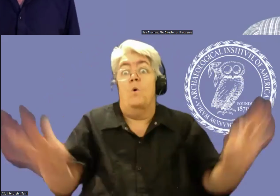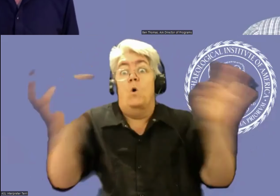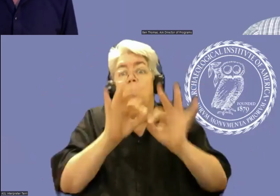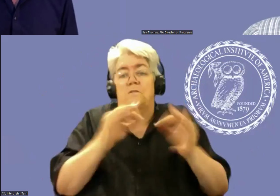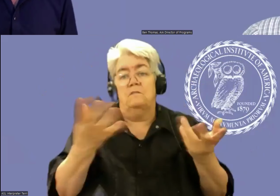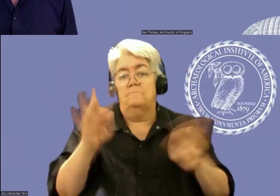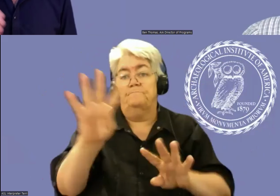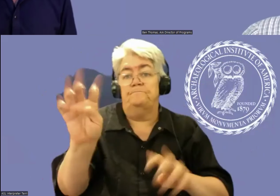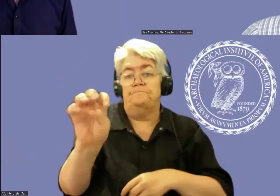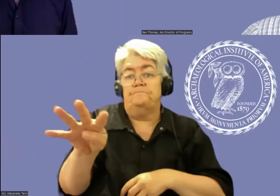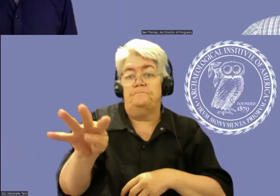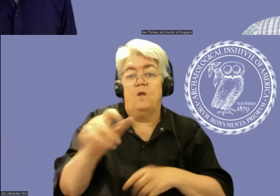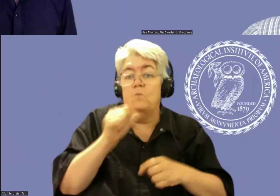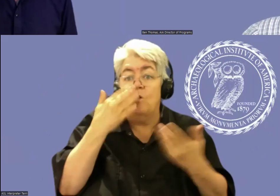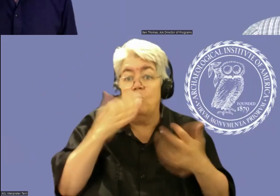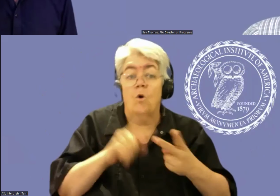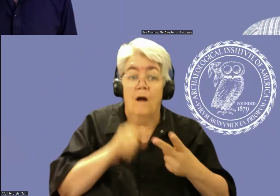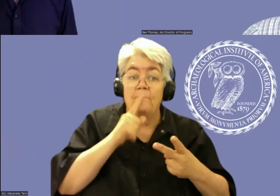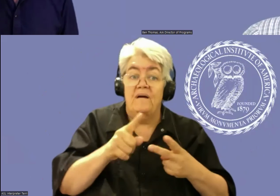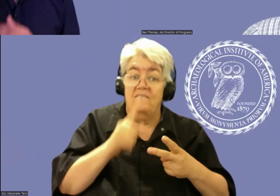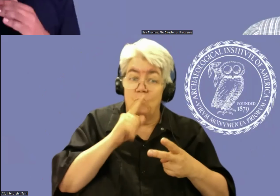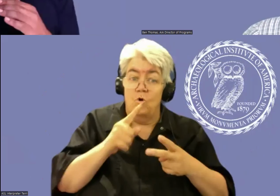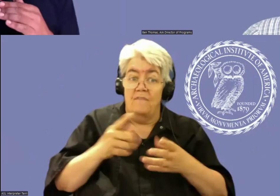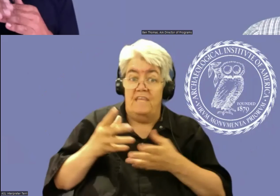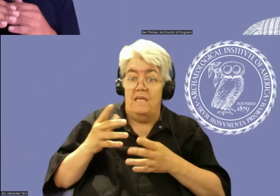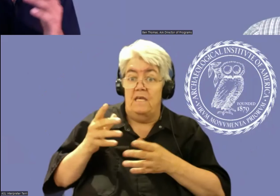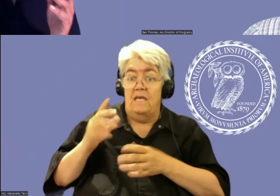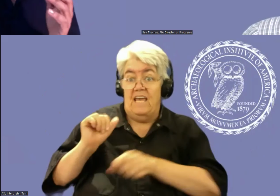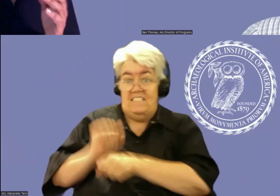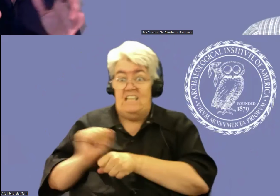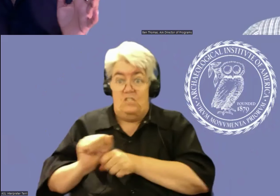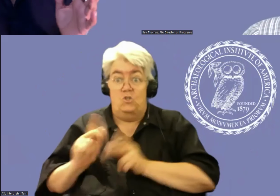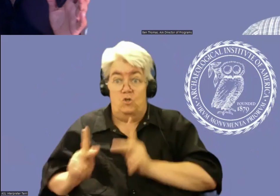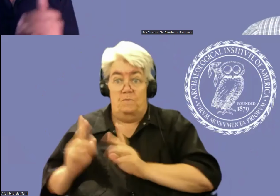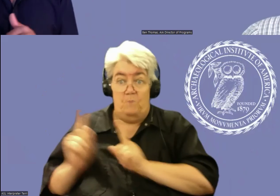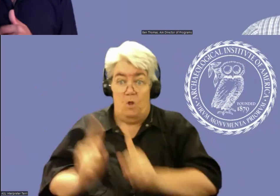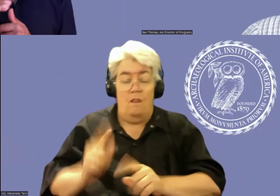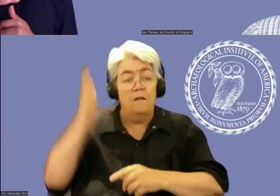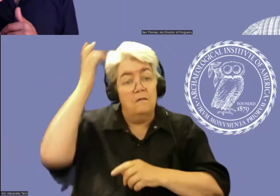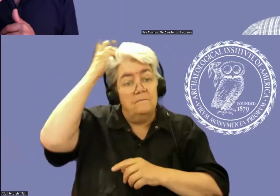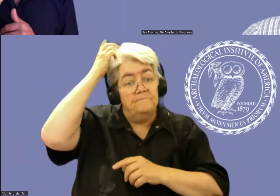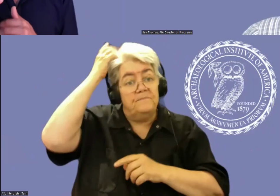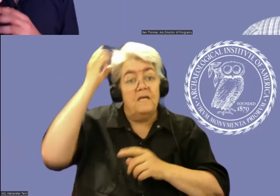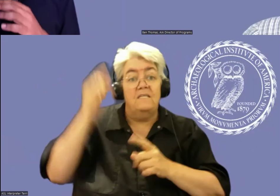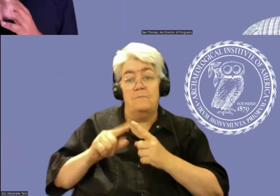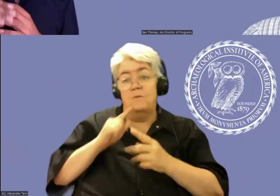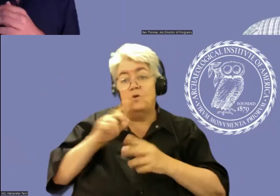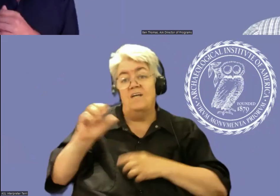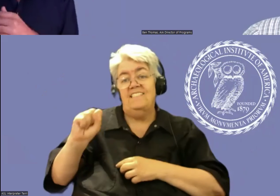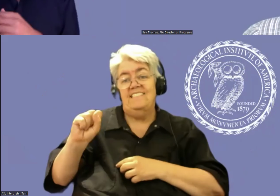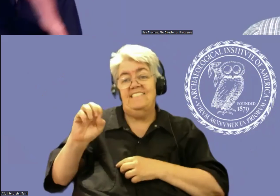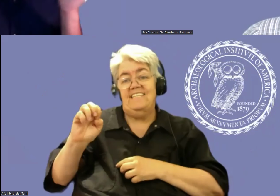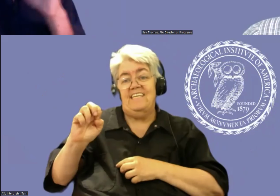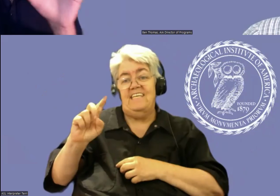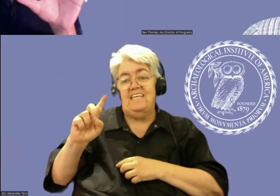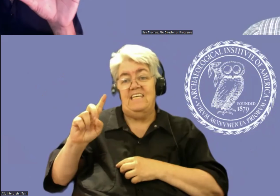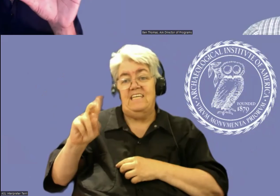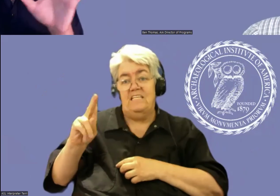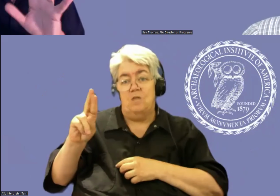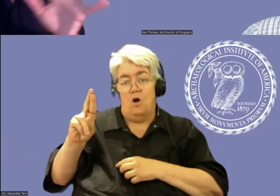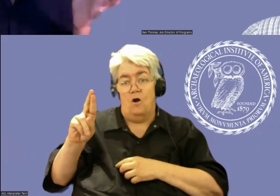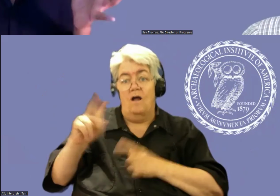laborers, yes, uh, we know that there was a class of people called, of laborers called siddars, who were in between